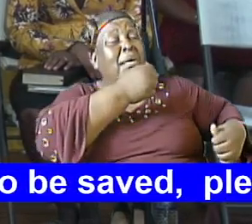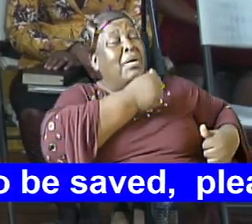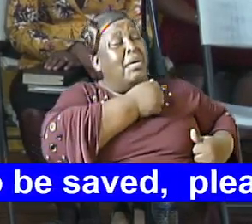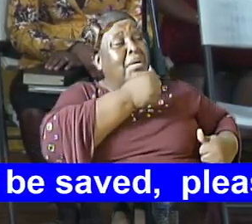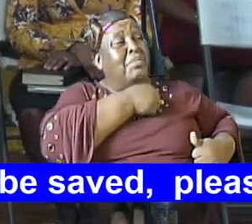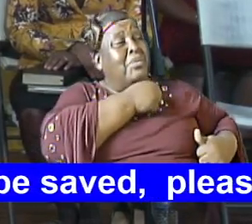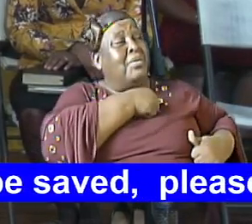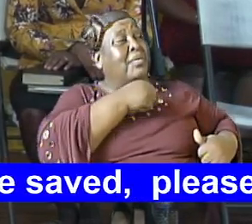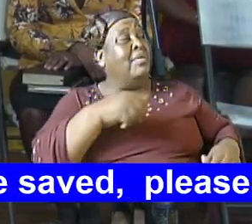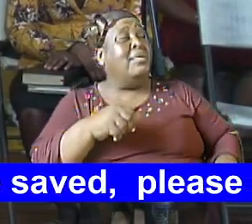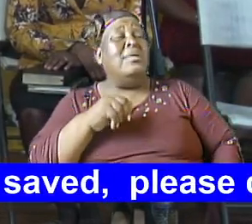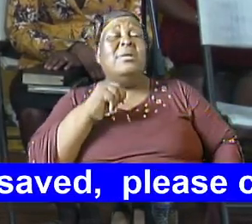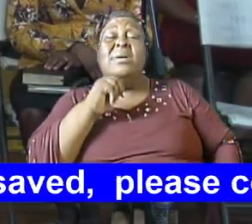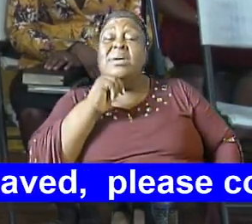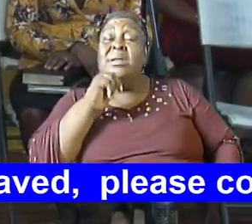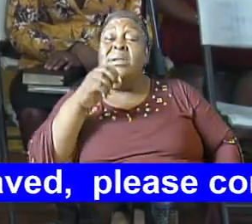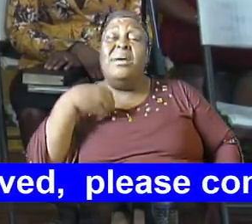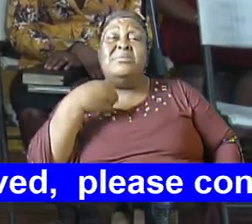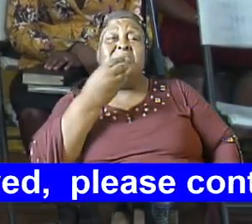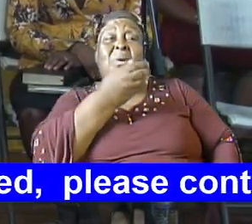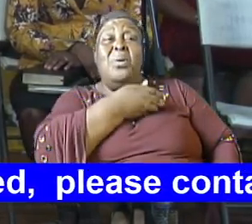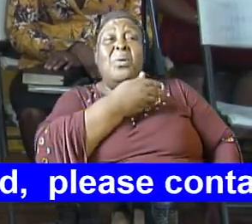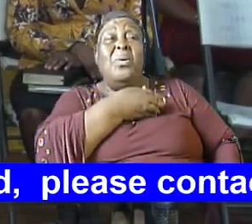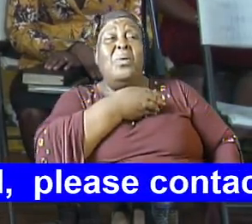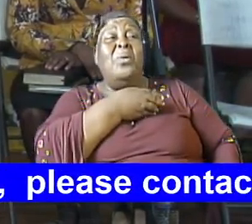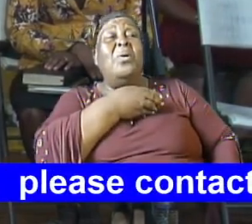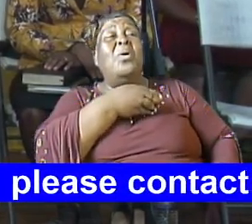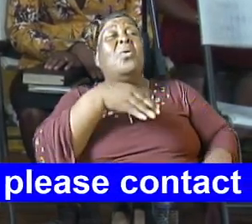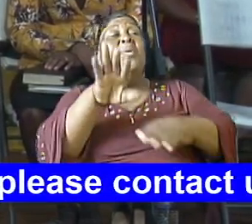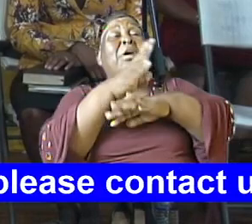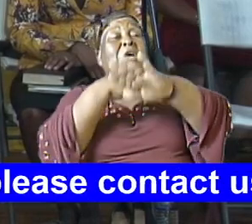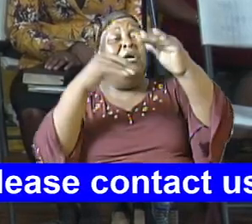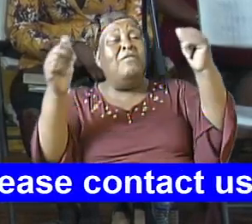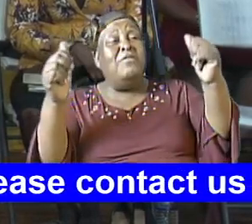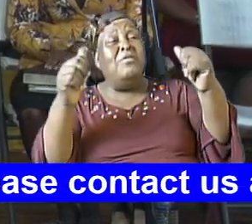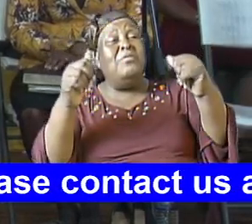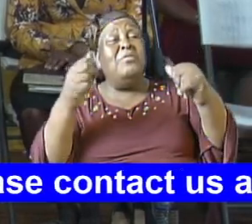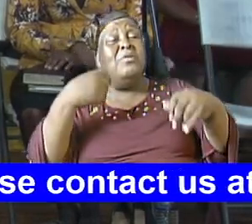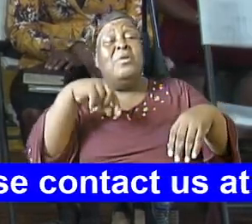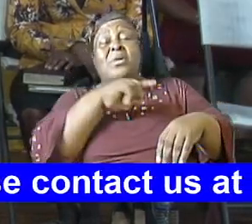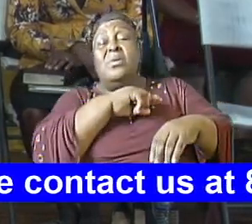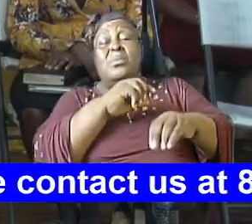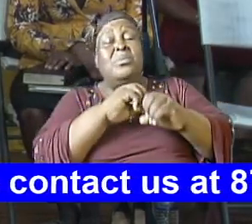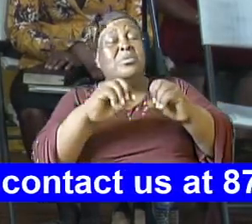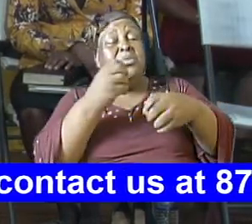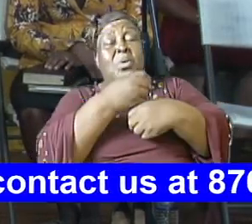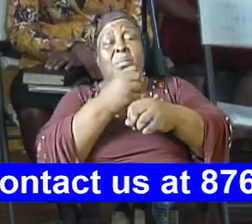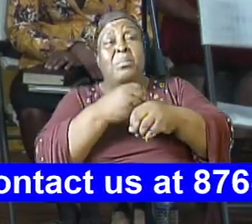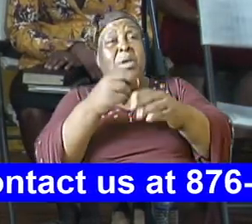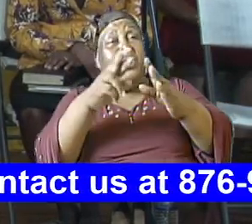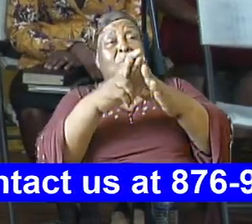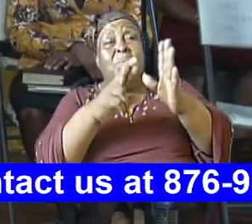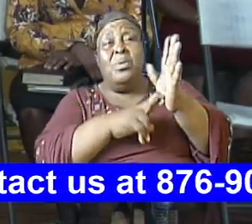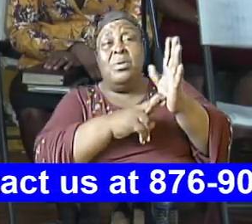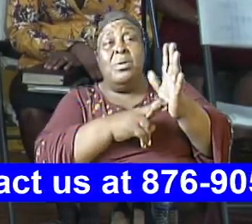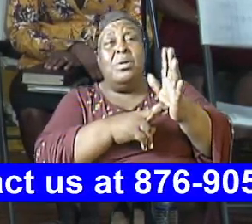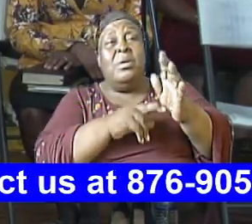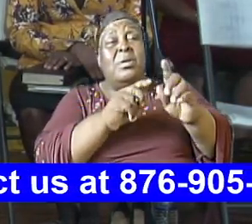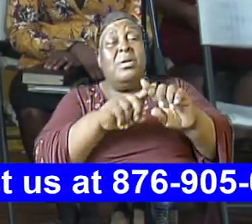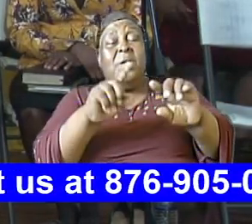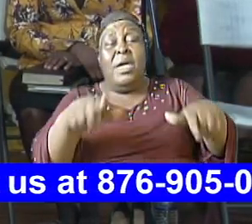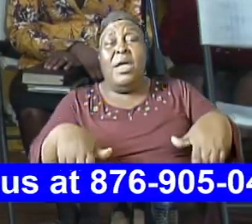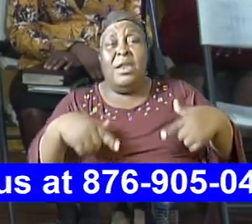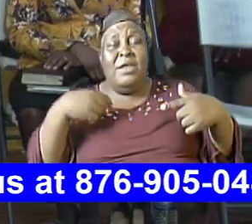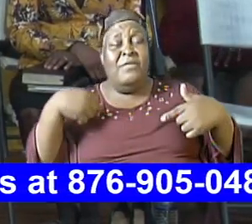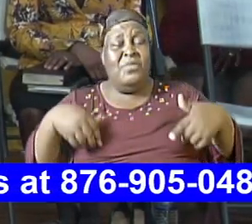army. It's not our Zion. We don't make the rules. We cannot live like how we want to